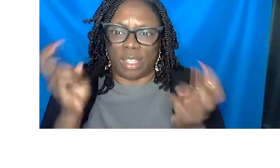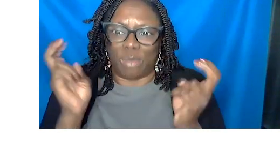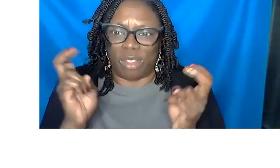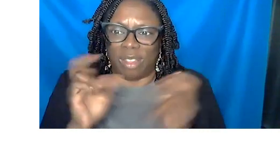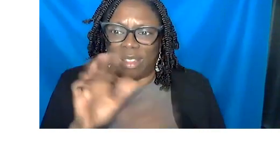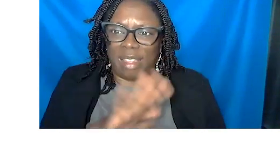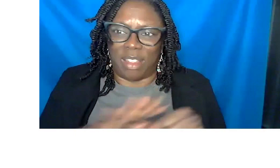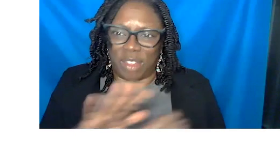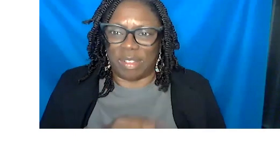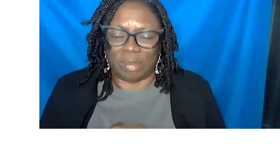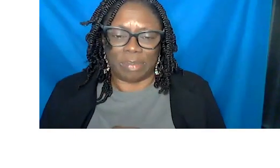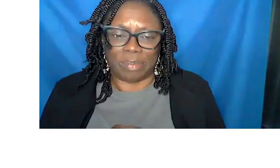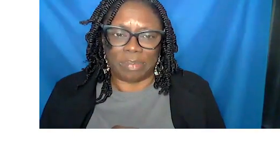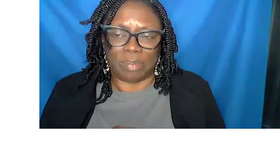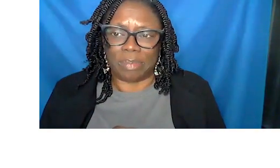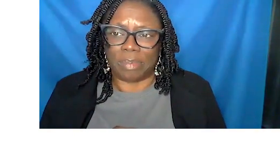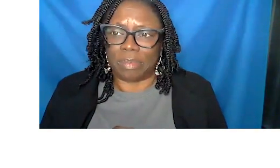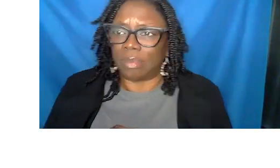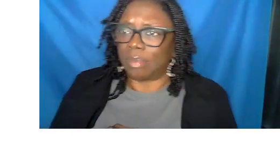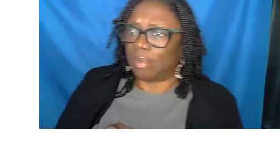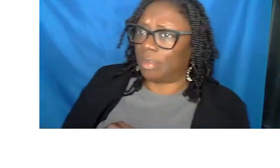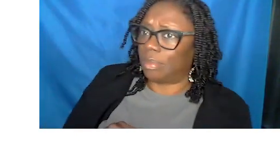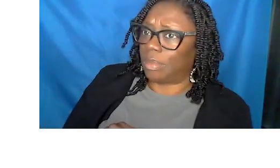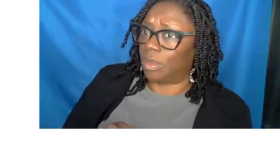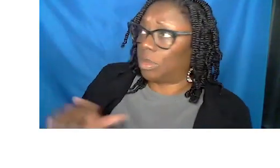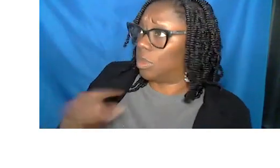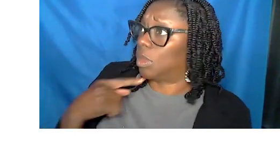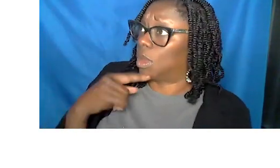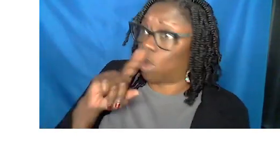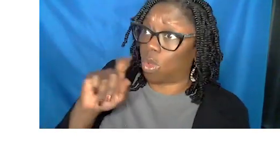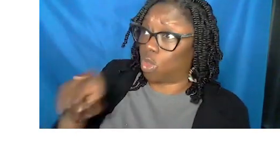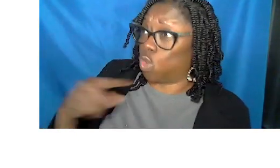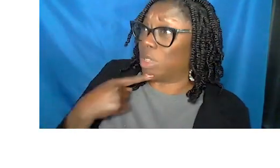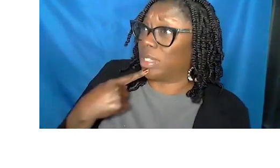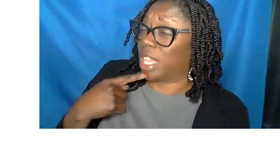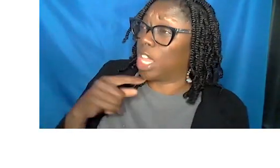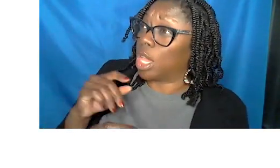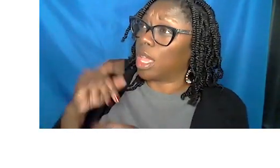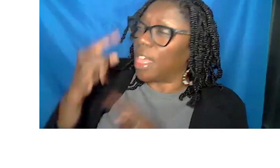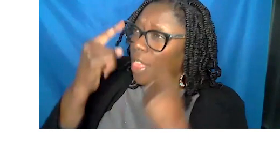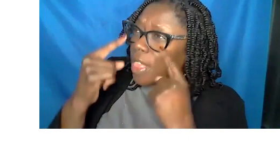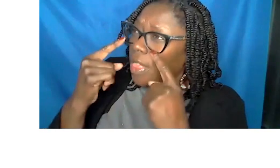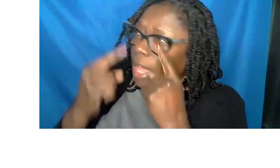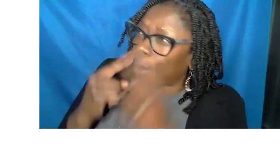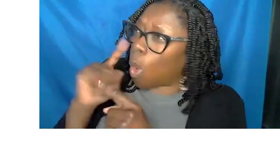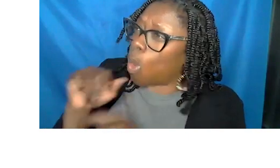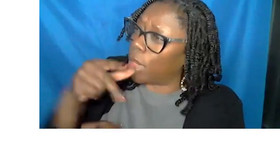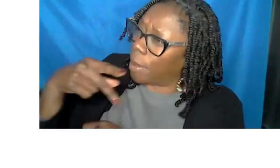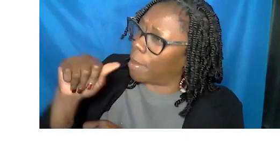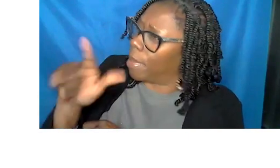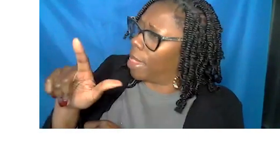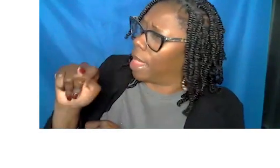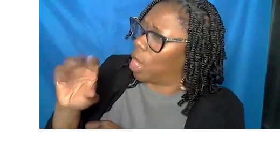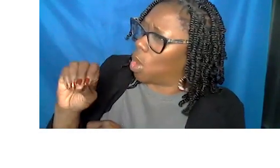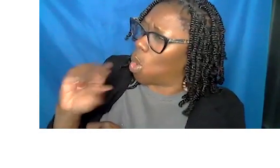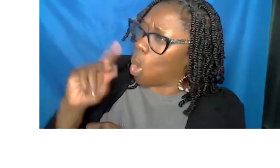Insight, right? You can just tell it, consider only Plato, consider only philosophers, and it will, on the pay side, it will take out